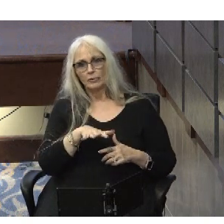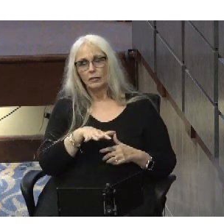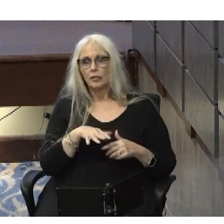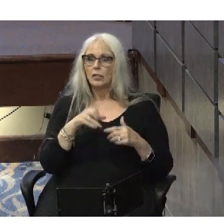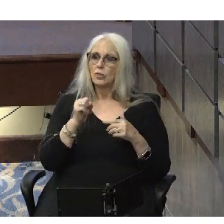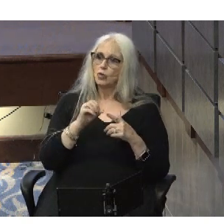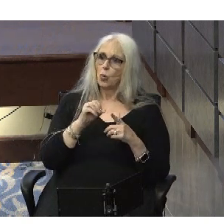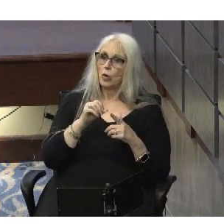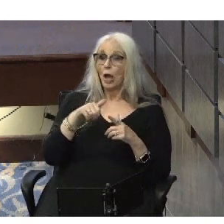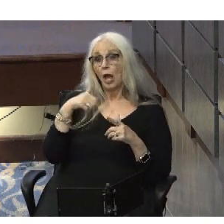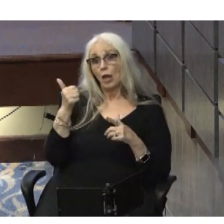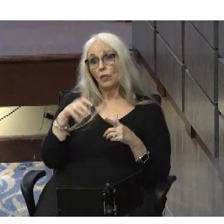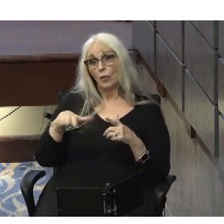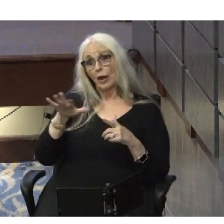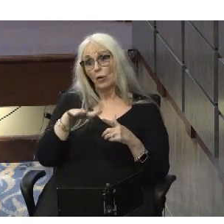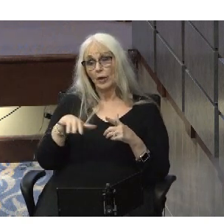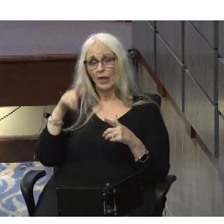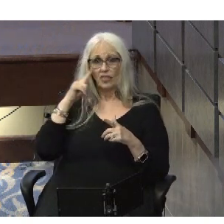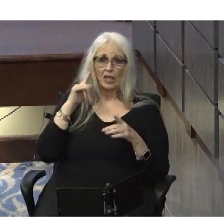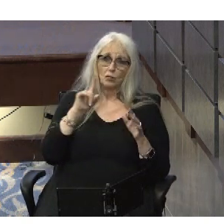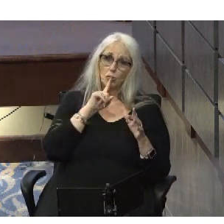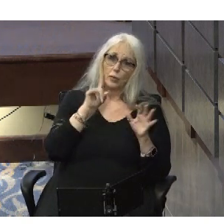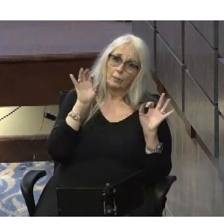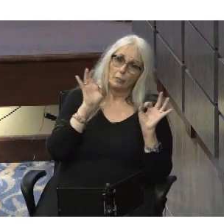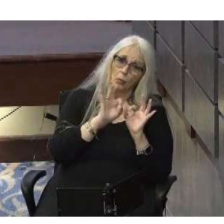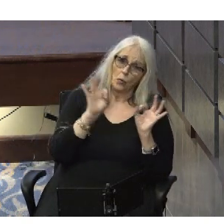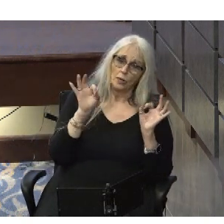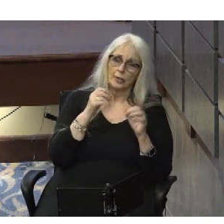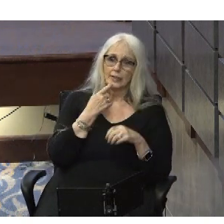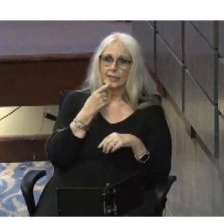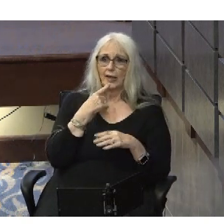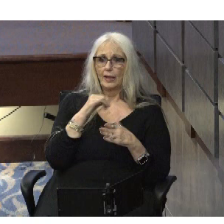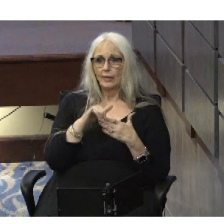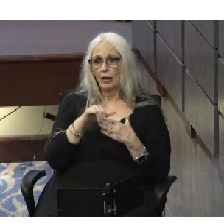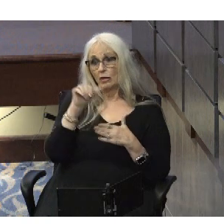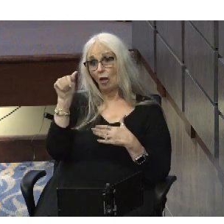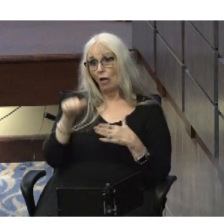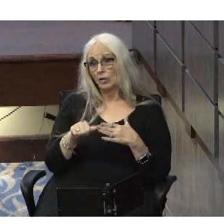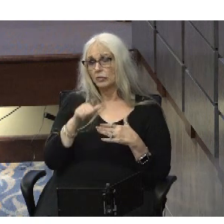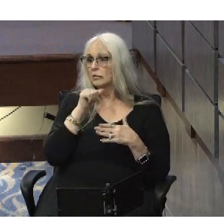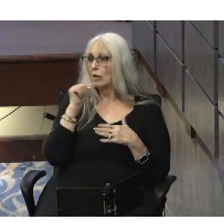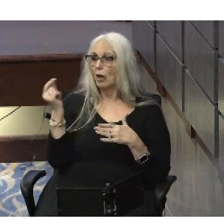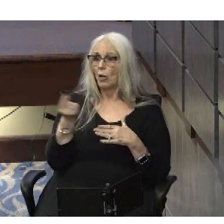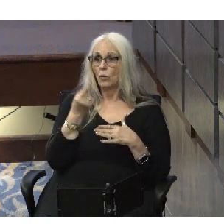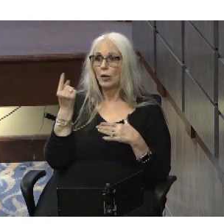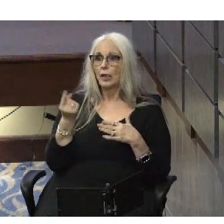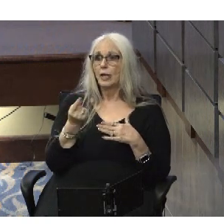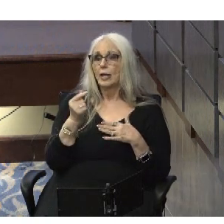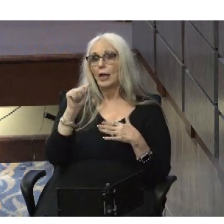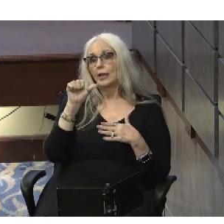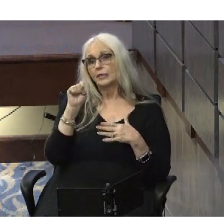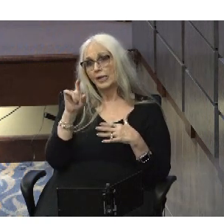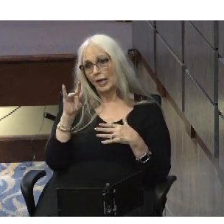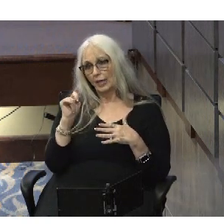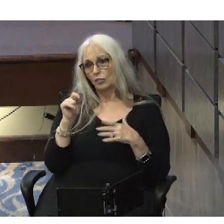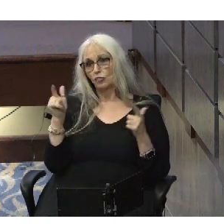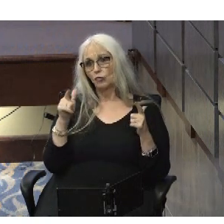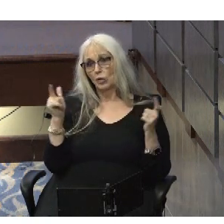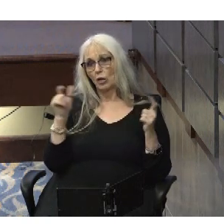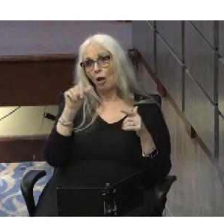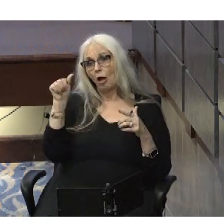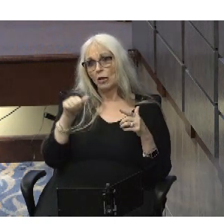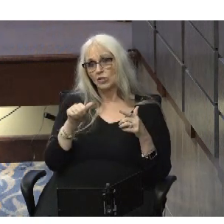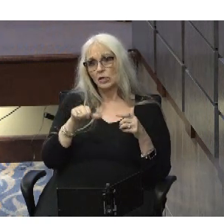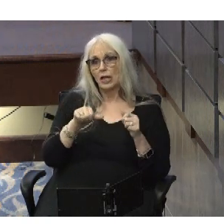surrounding neighborhoods, I think, is important to point out that in Austin, not only has Community First been an asset to the greater Austin area, it's